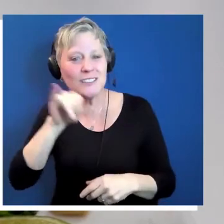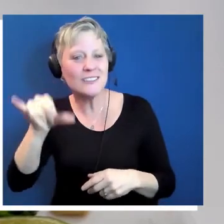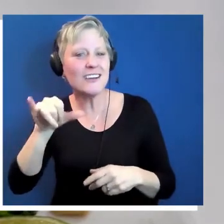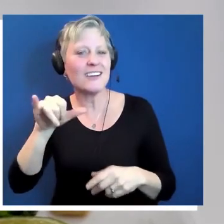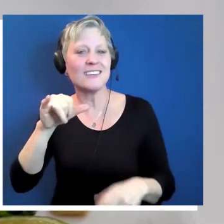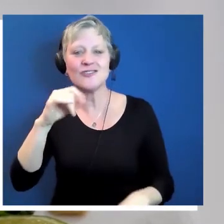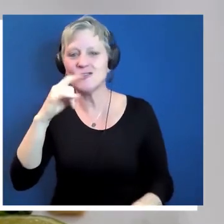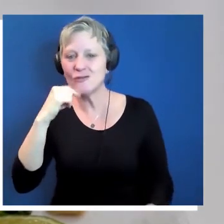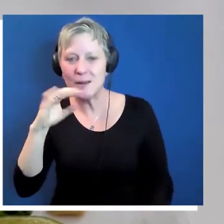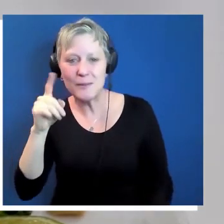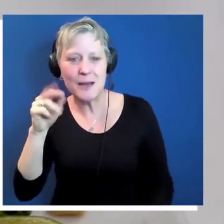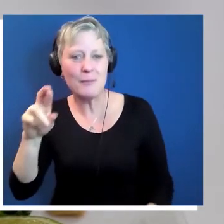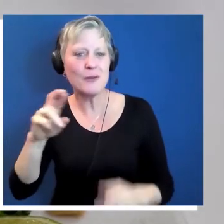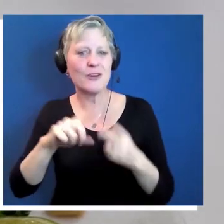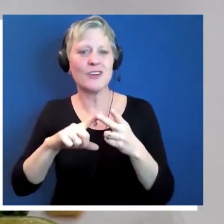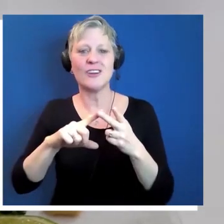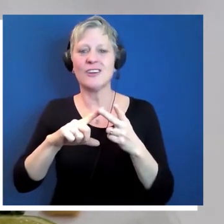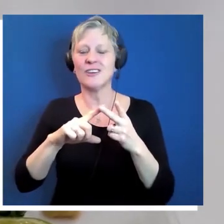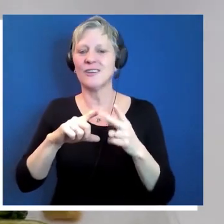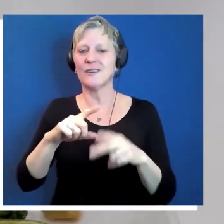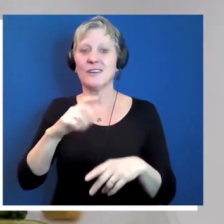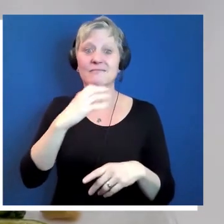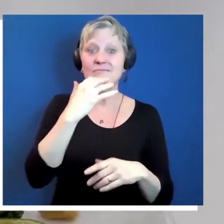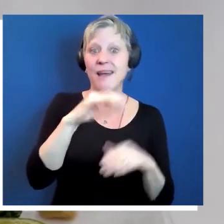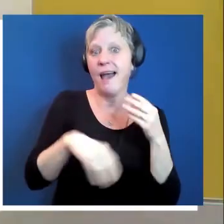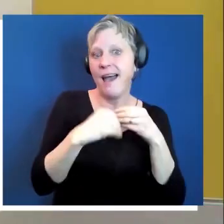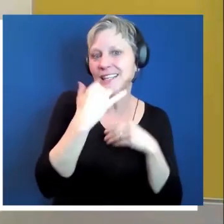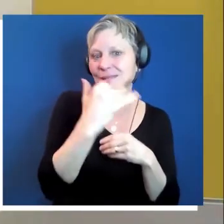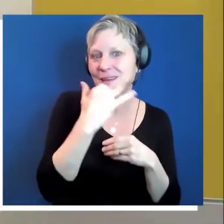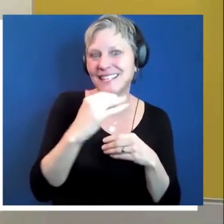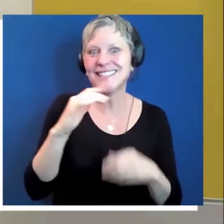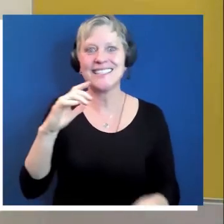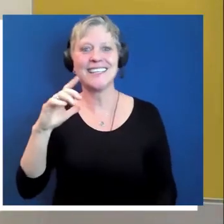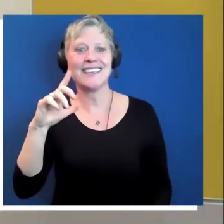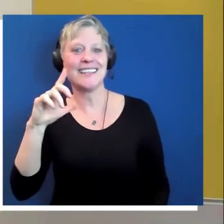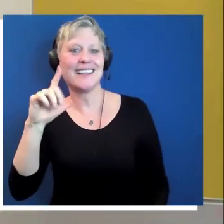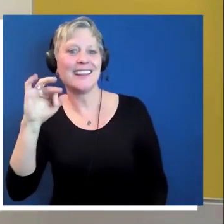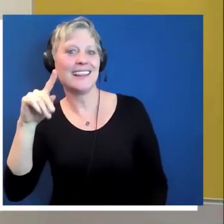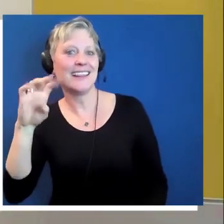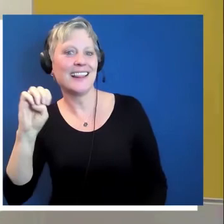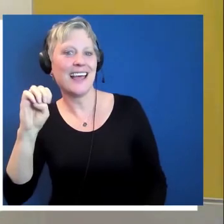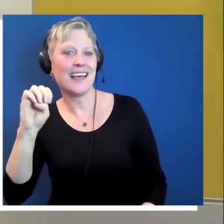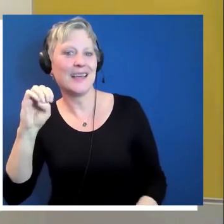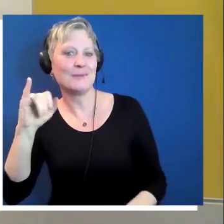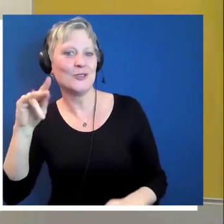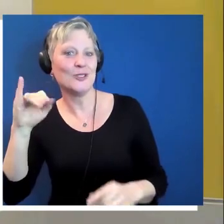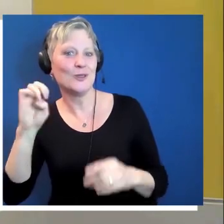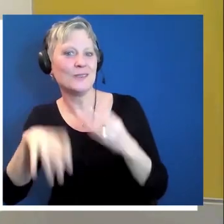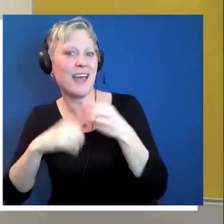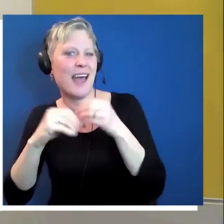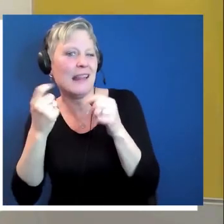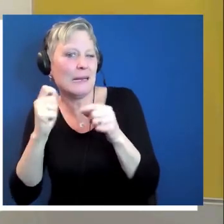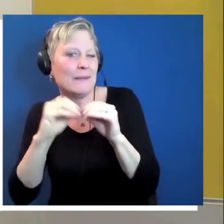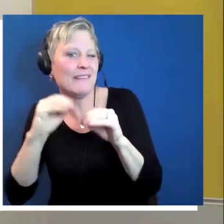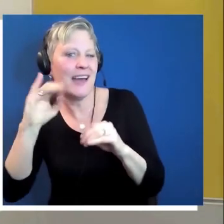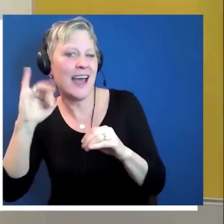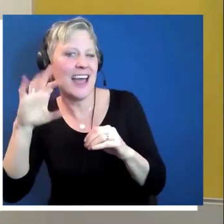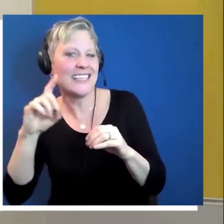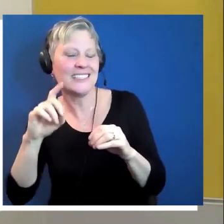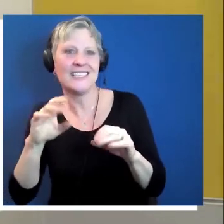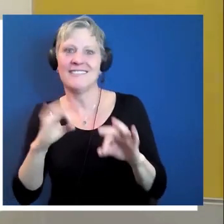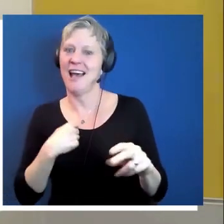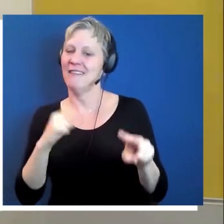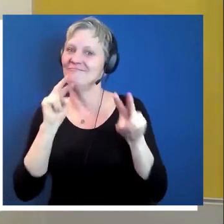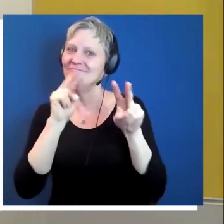of red crushed pepper for heat, touch of lime juice for the acidity. It's really good. I can't wait to eat it. All right, thank you.